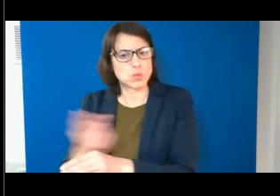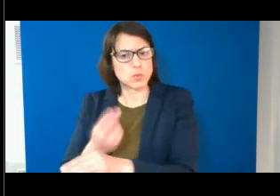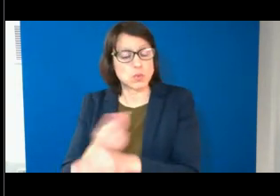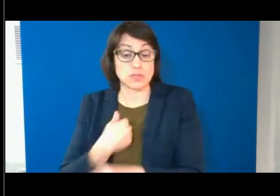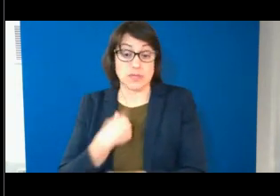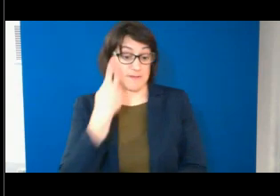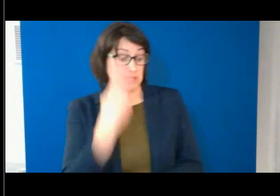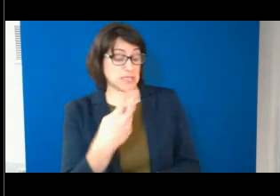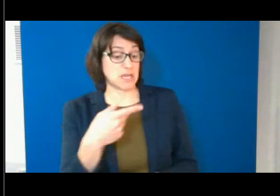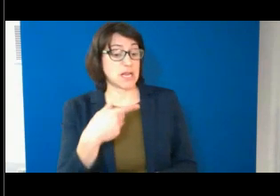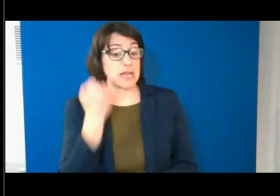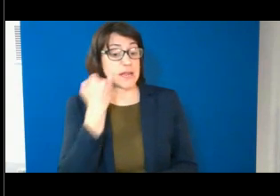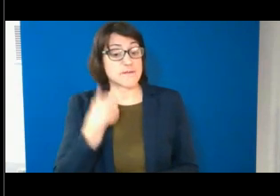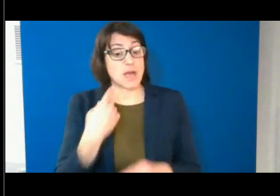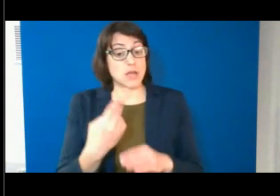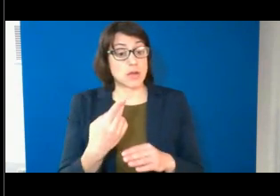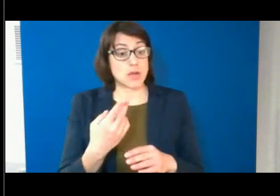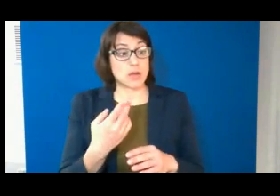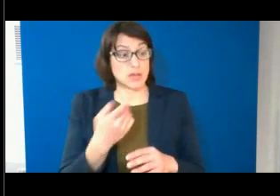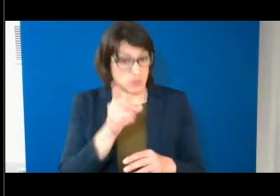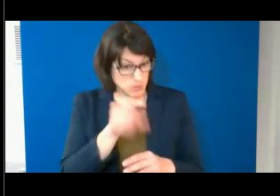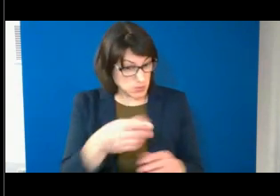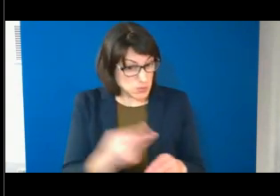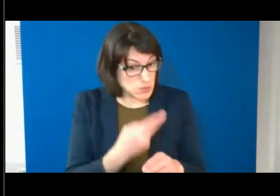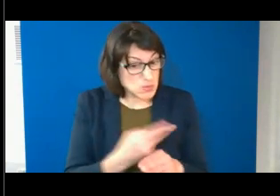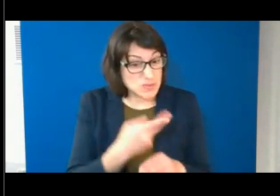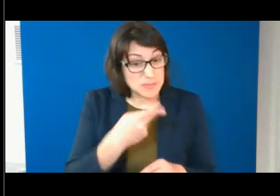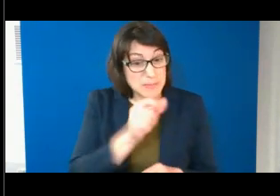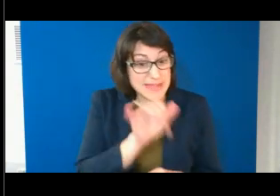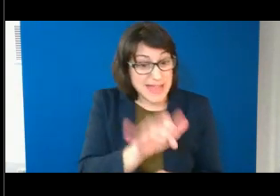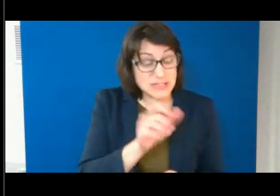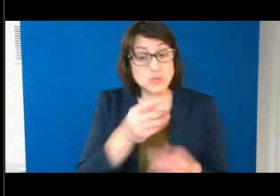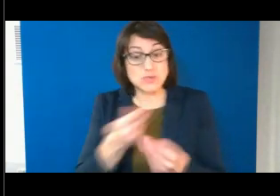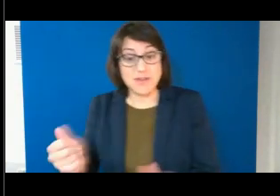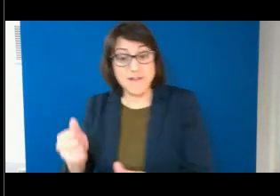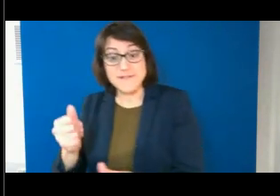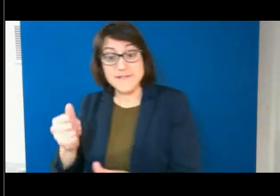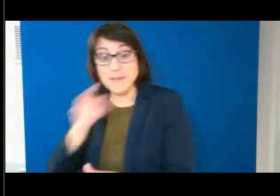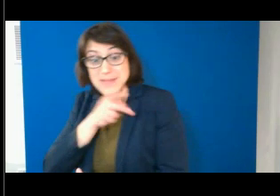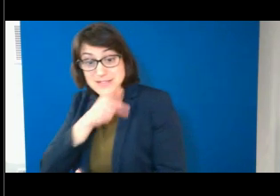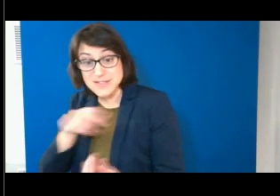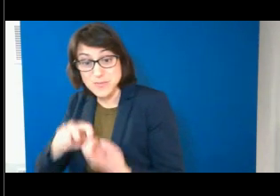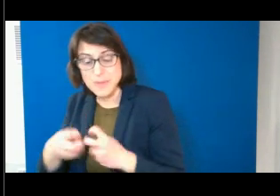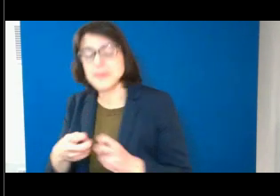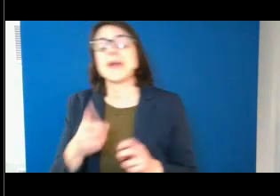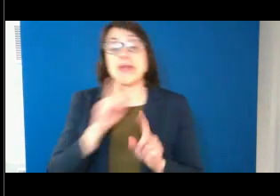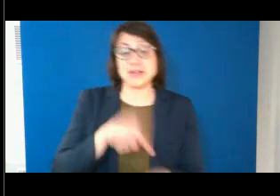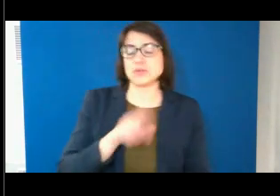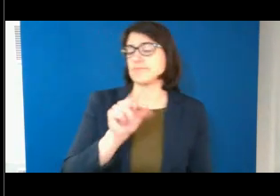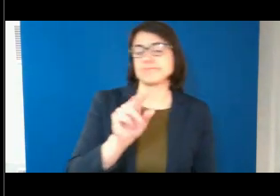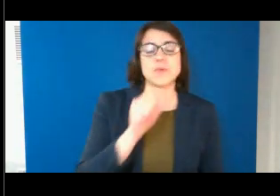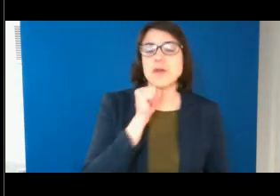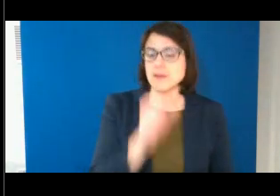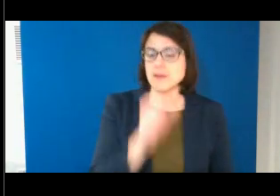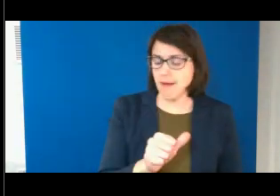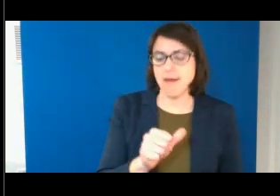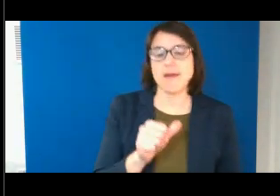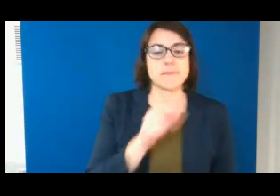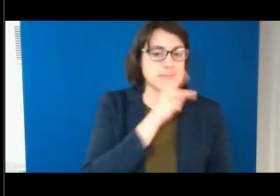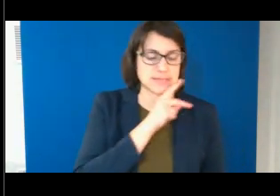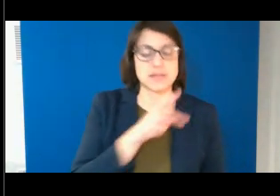plastic to solve a plastic problem? All right, that's a very good question. And the answer, no, we're not using plastic. So it's a proprietary silicone.